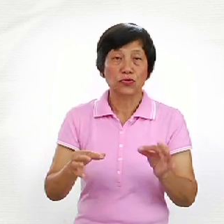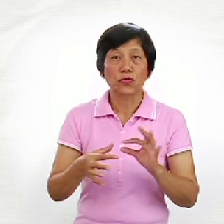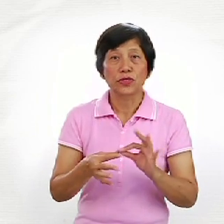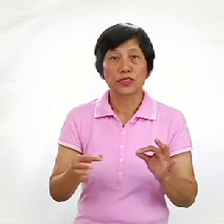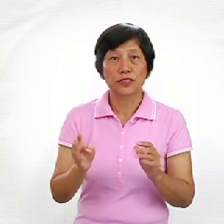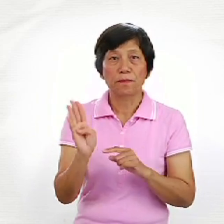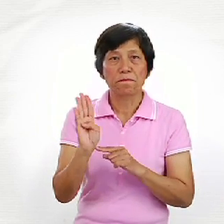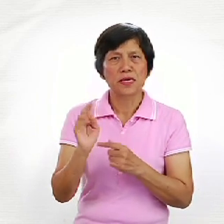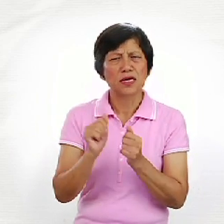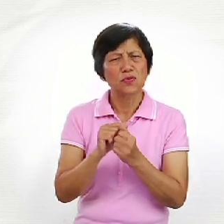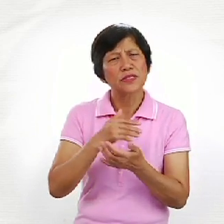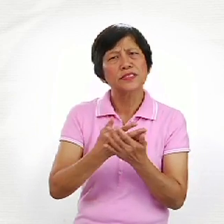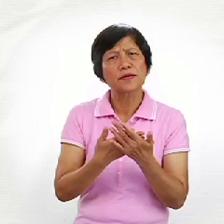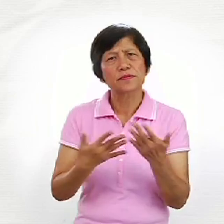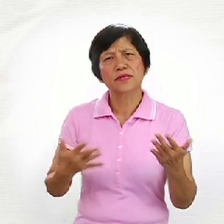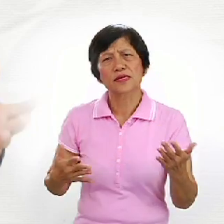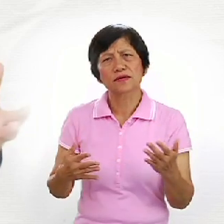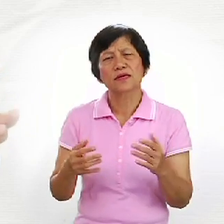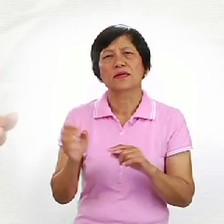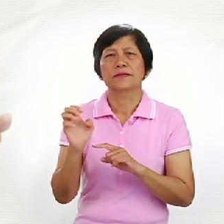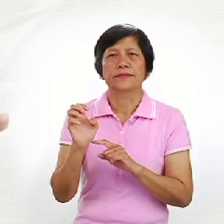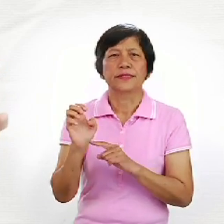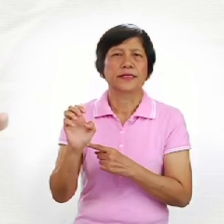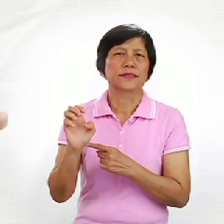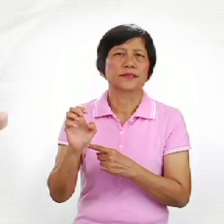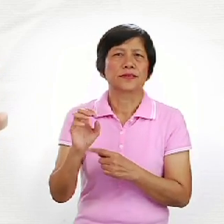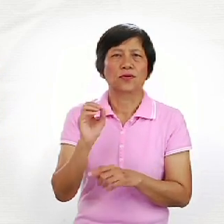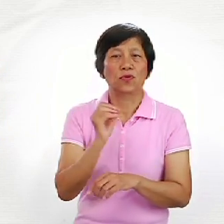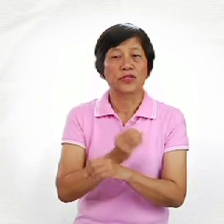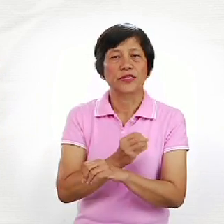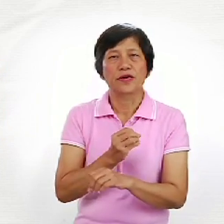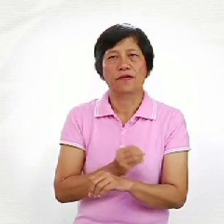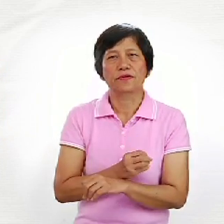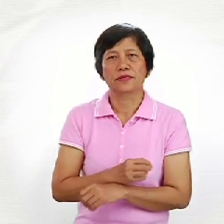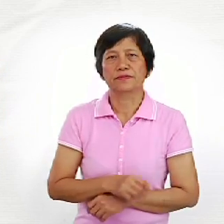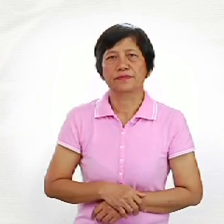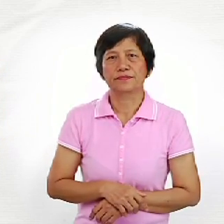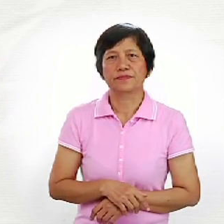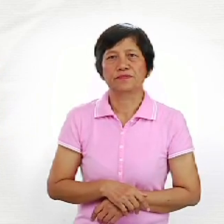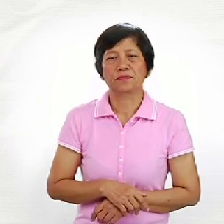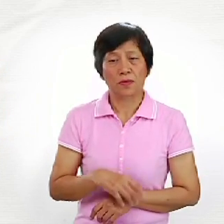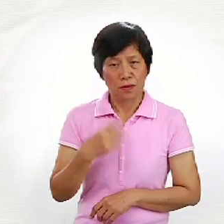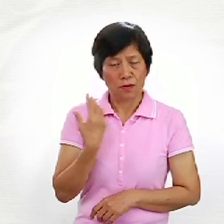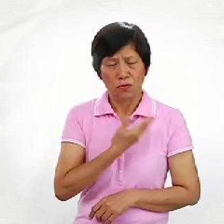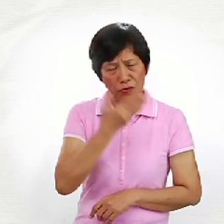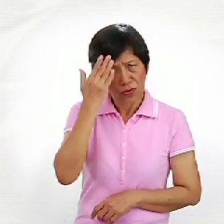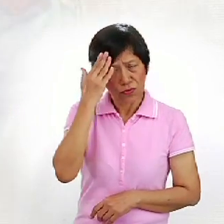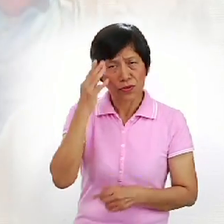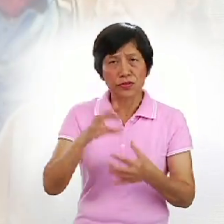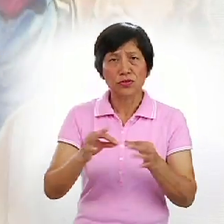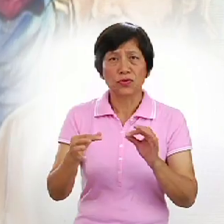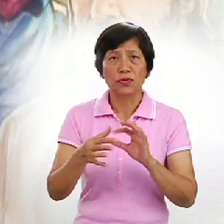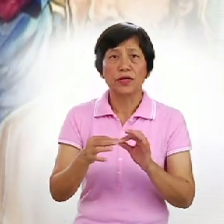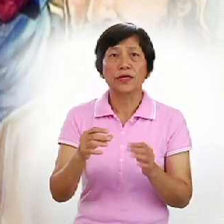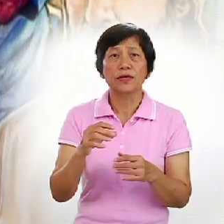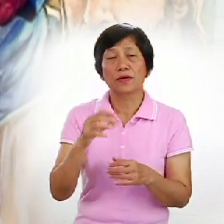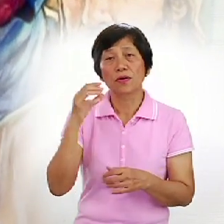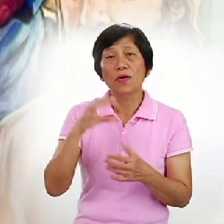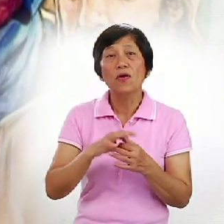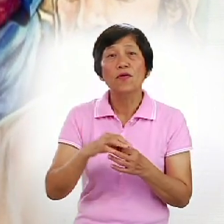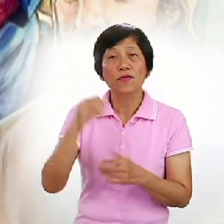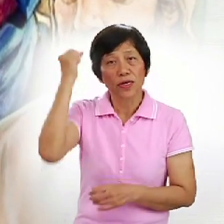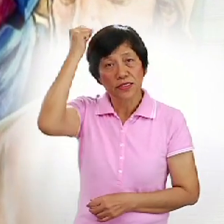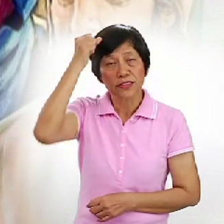begin with something extraordinary. We are familiar with the story of St.